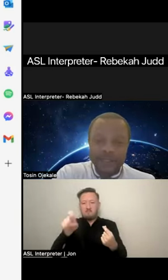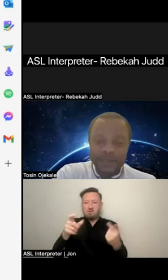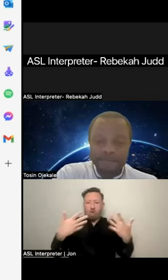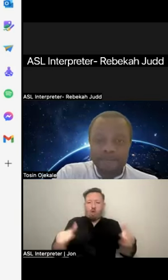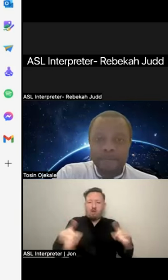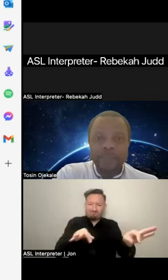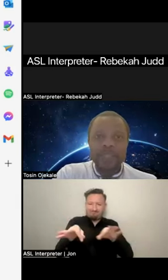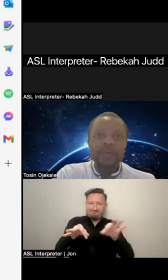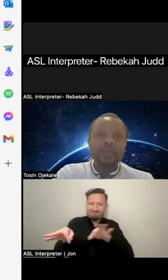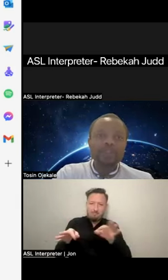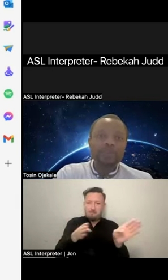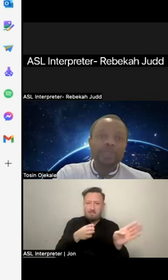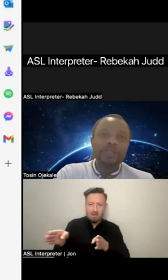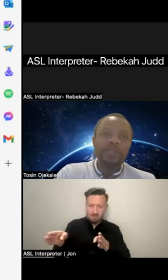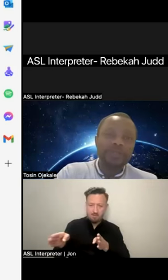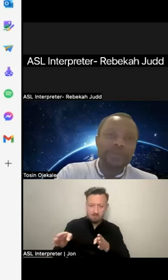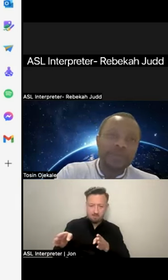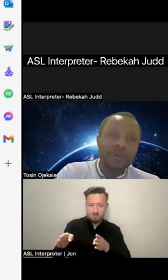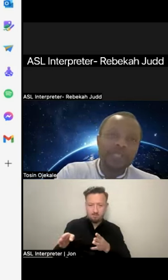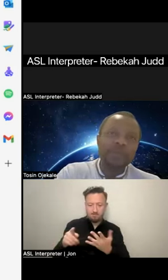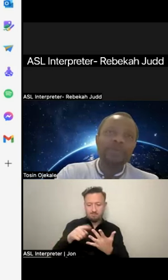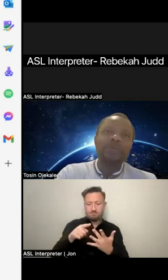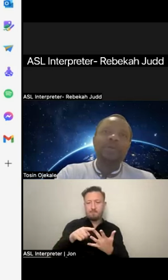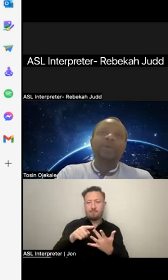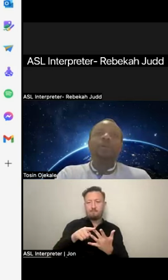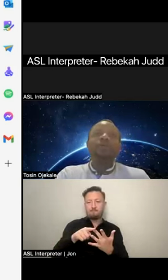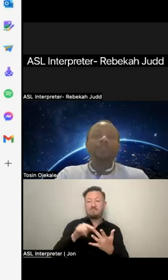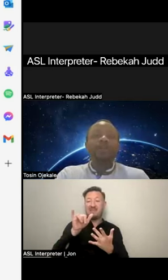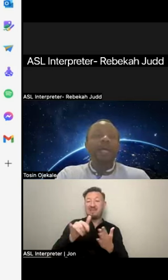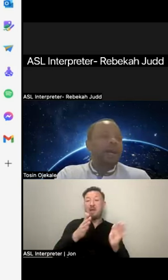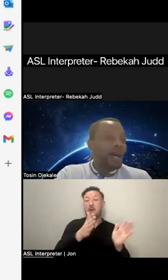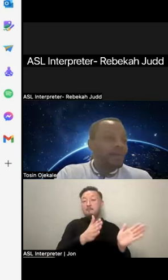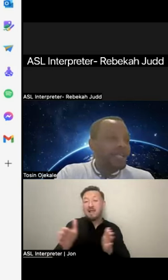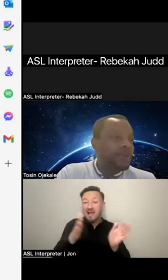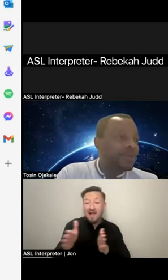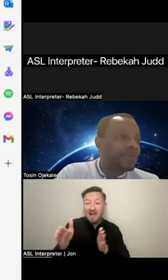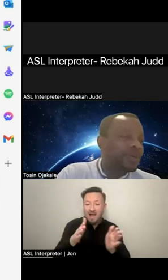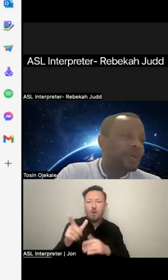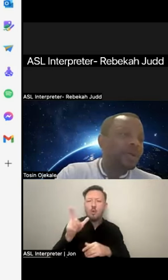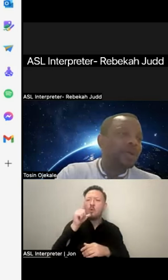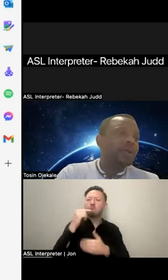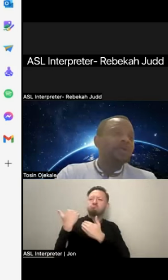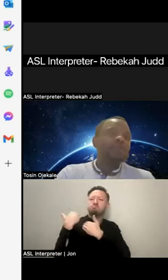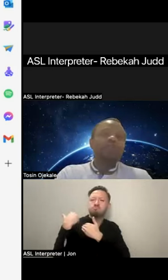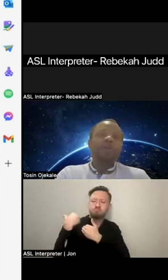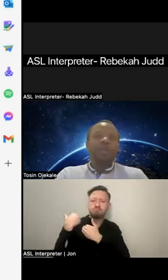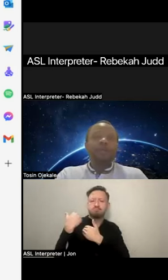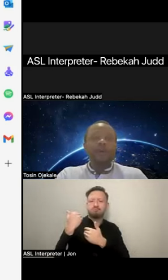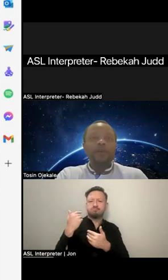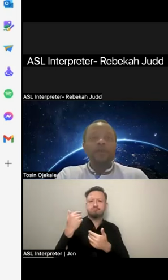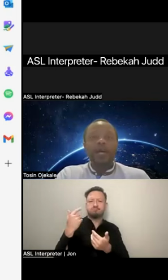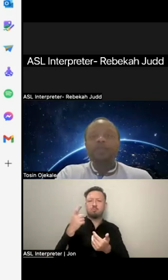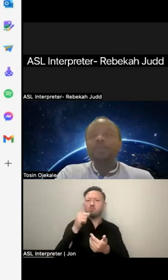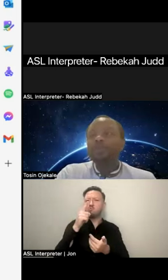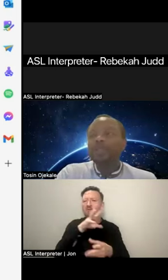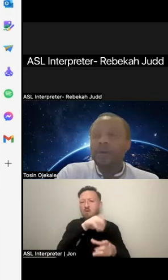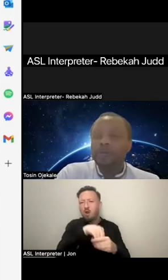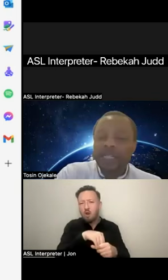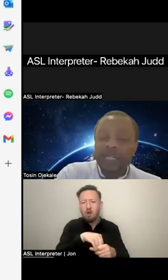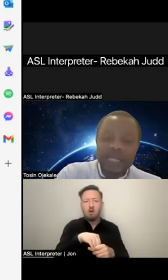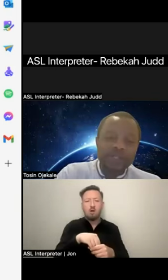plan? Who should be responsible? Who should be accountable? Who should be involved, and who